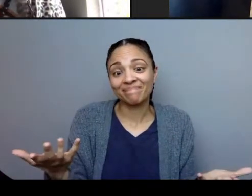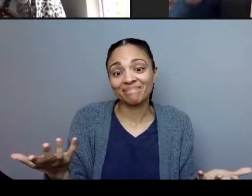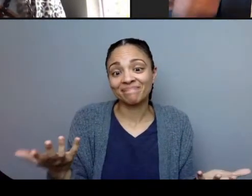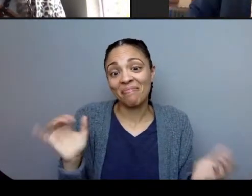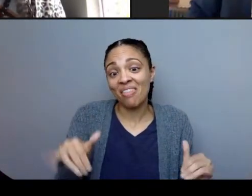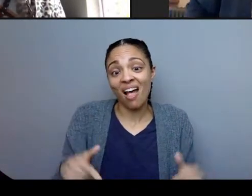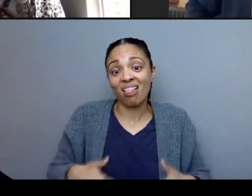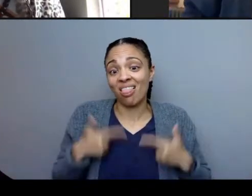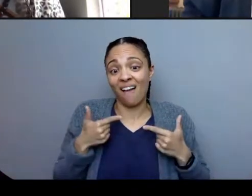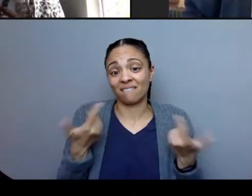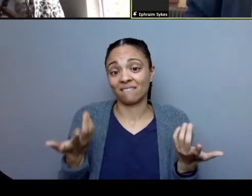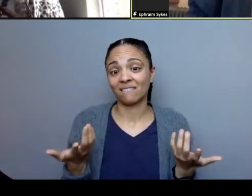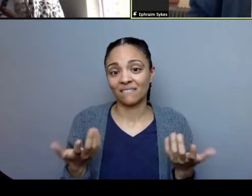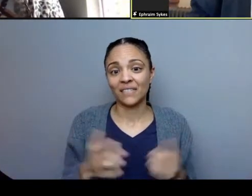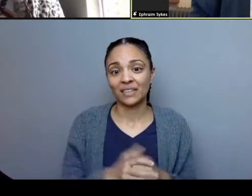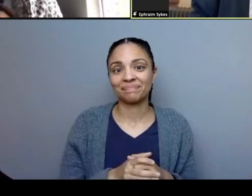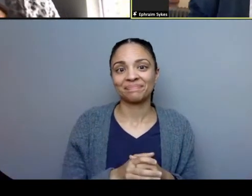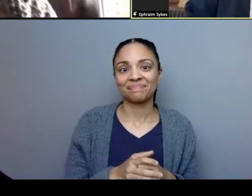back, right, Cricket?